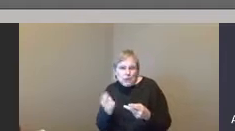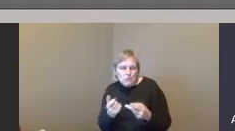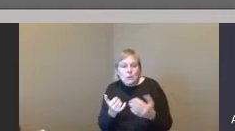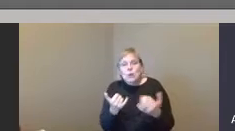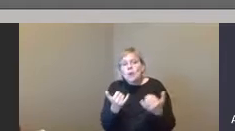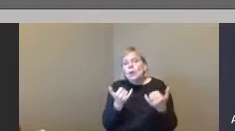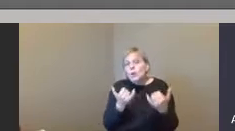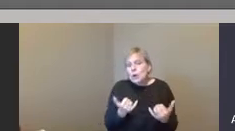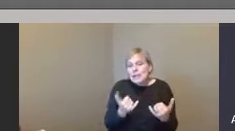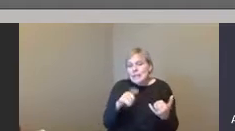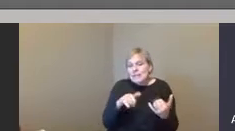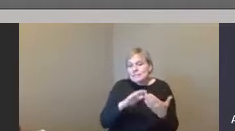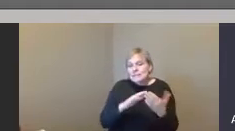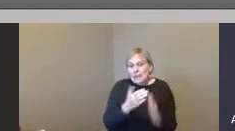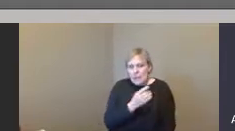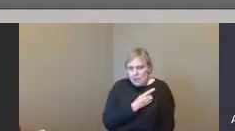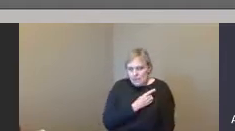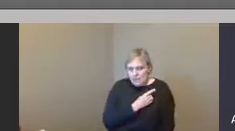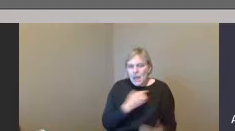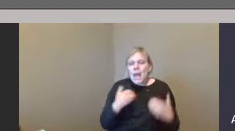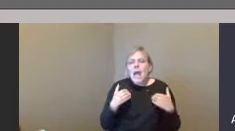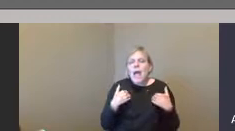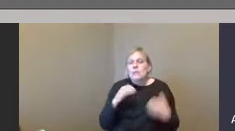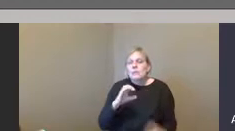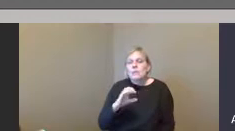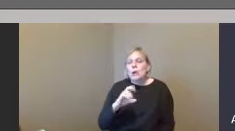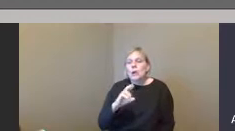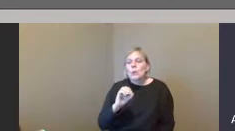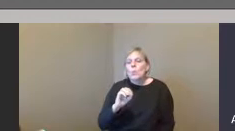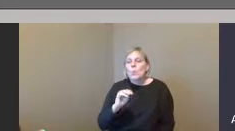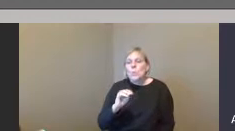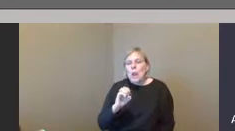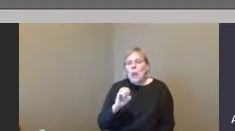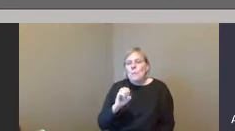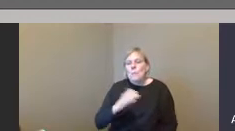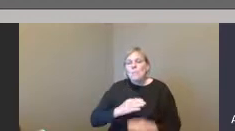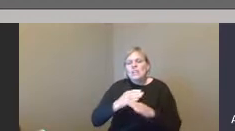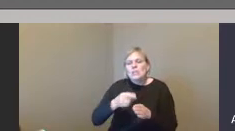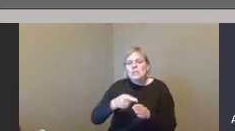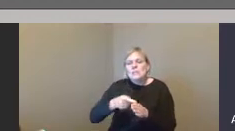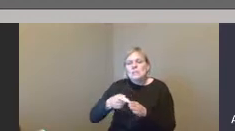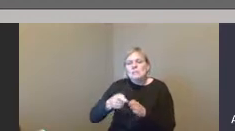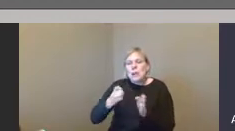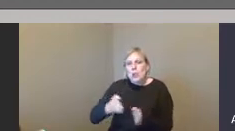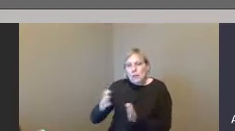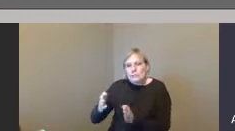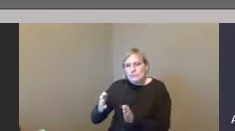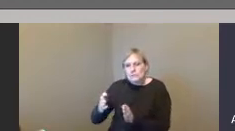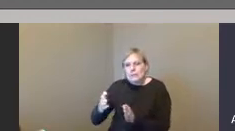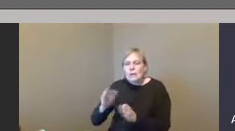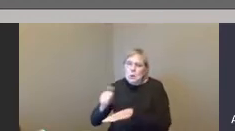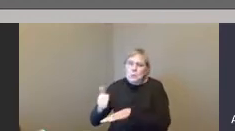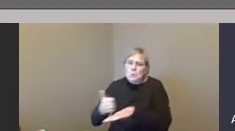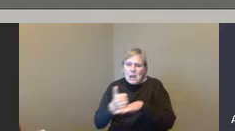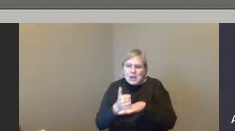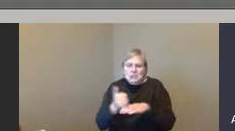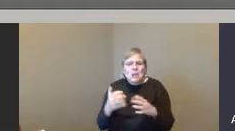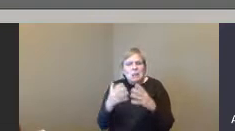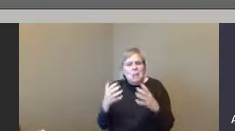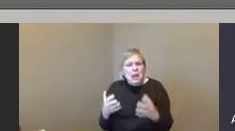Currently, the city of Minneapolis has crime prevention specialists, and they're kind of arranged and have a lot